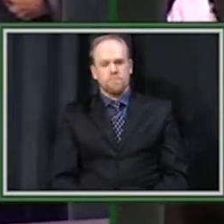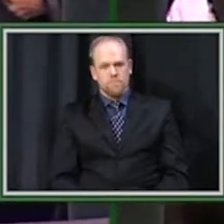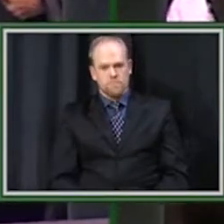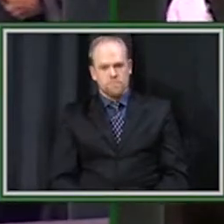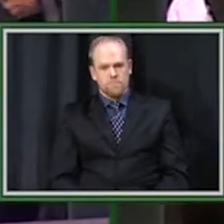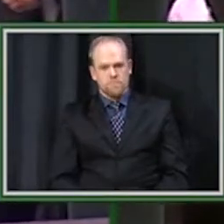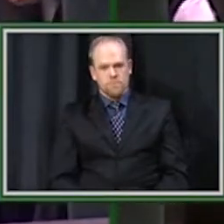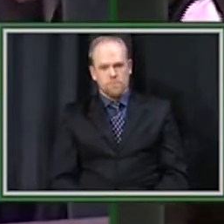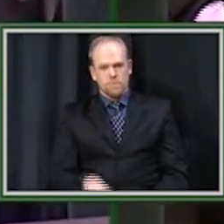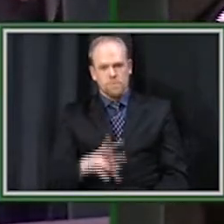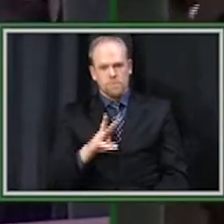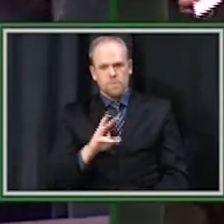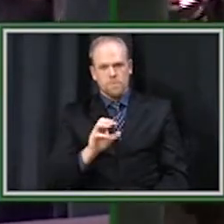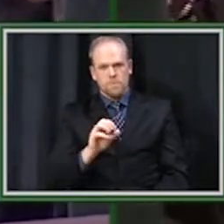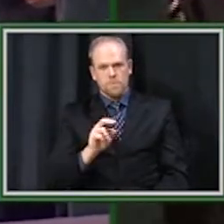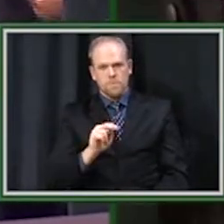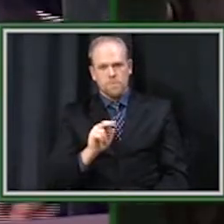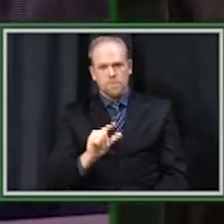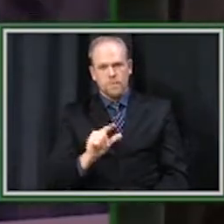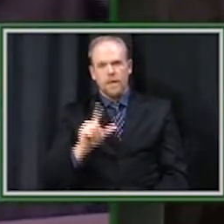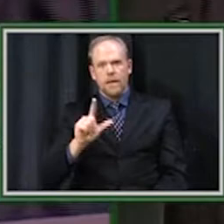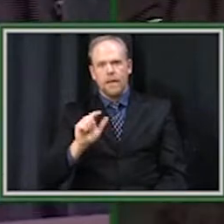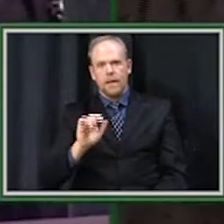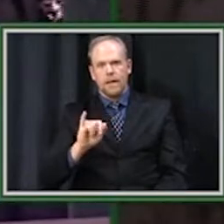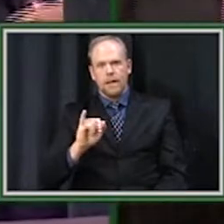Long Lim.